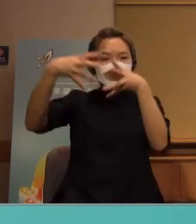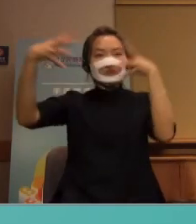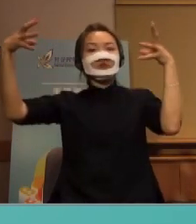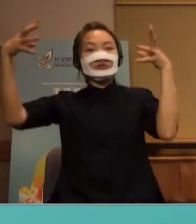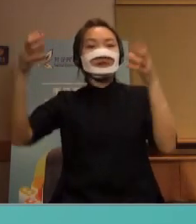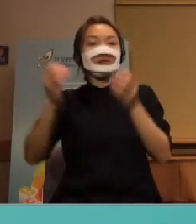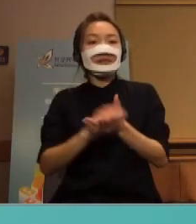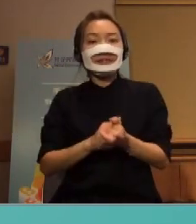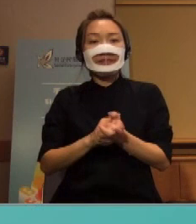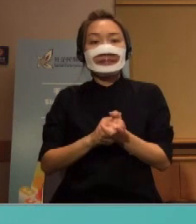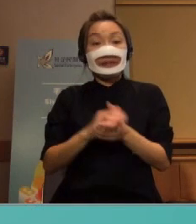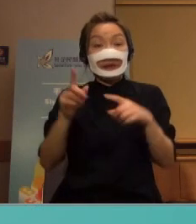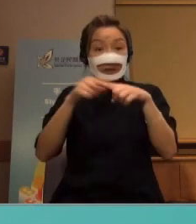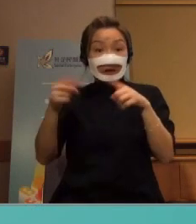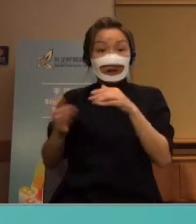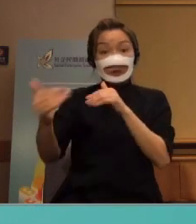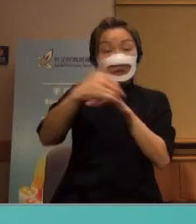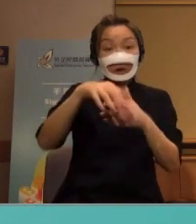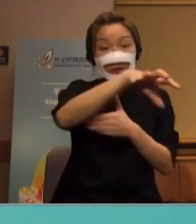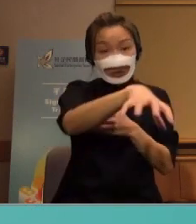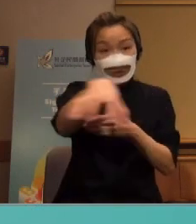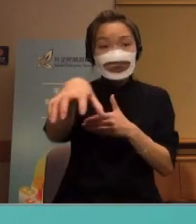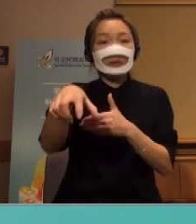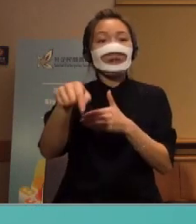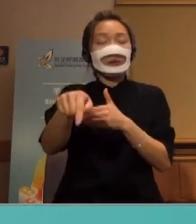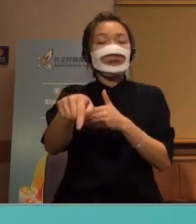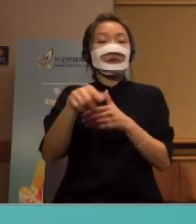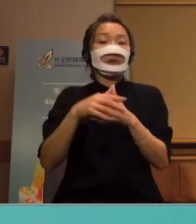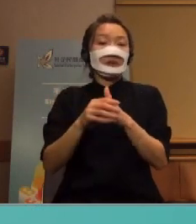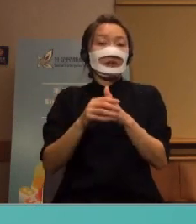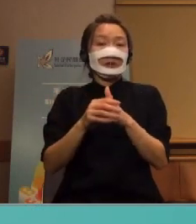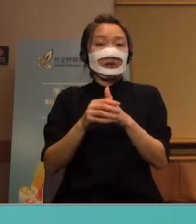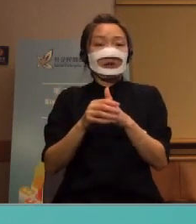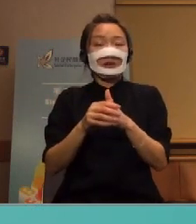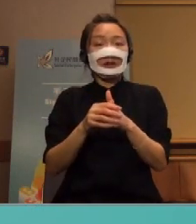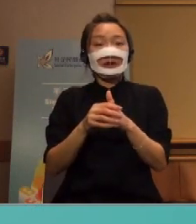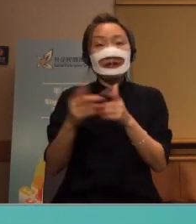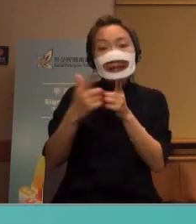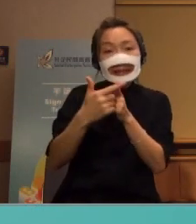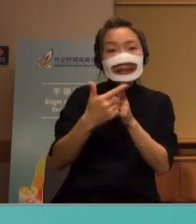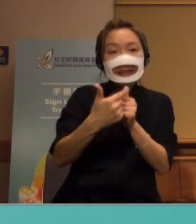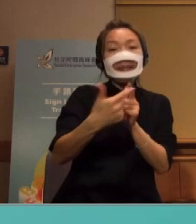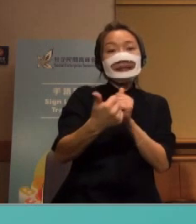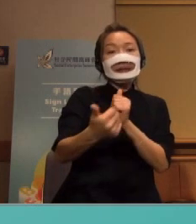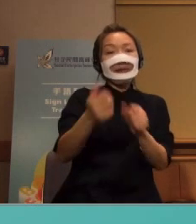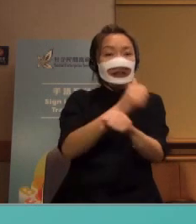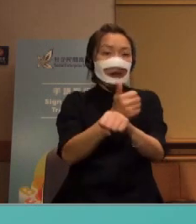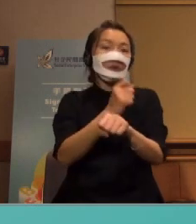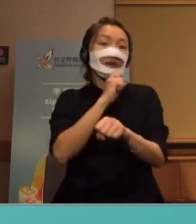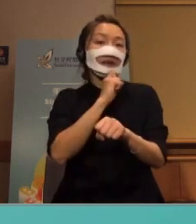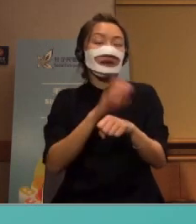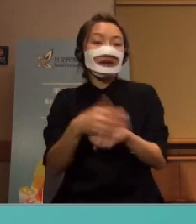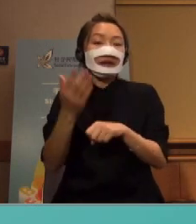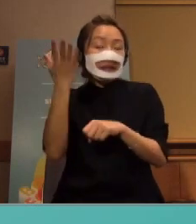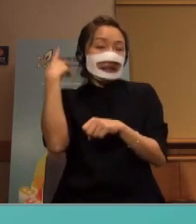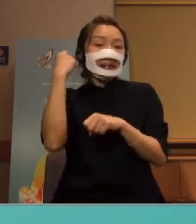of a large extension of where we are, also lends itself very well to this opportunity. In fact, yesterday, the Hong Kong Exchange ran the gong on actually